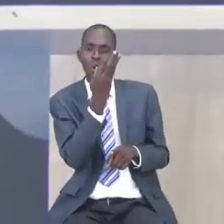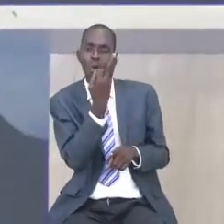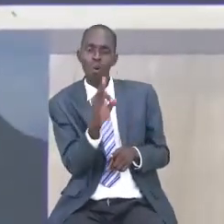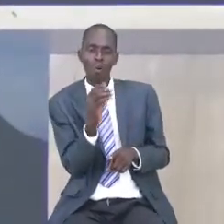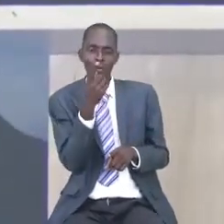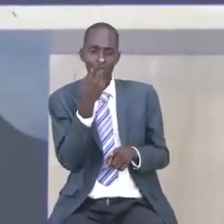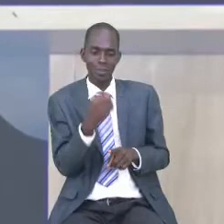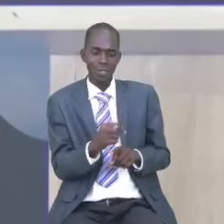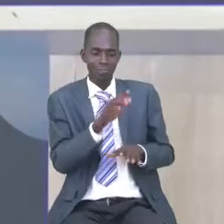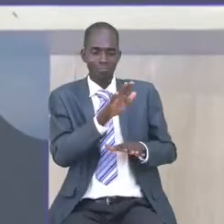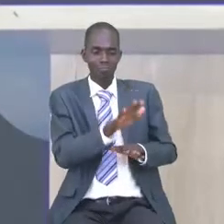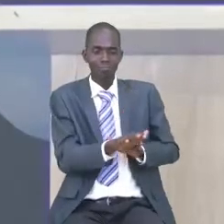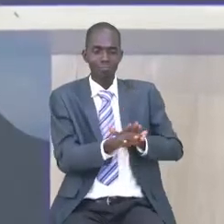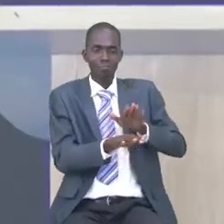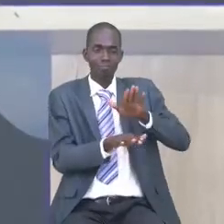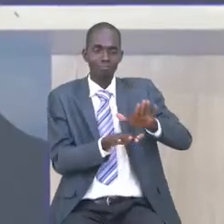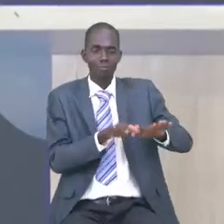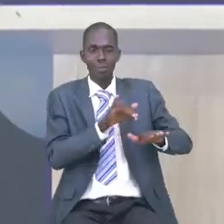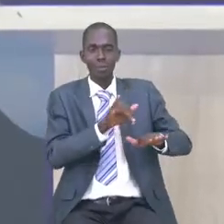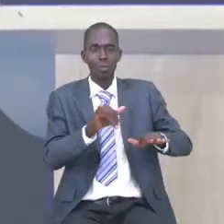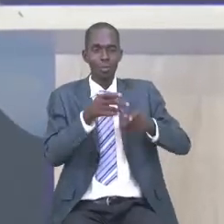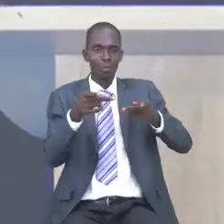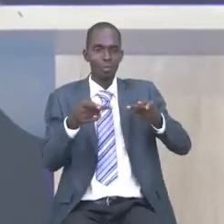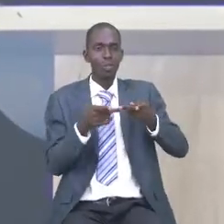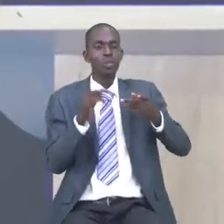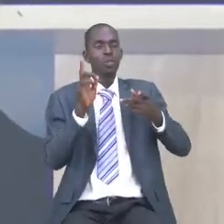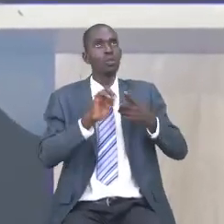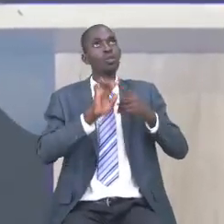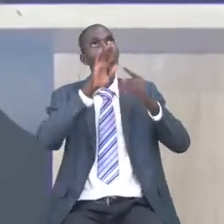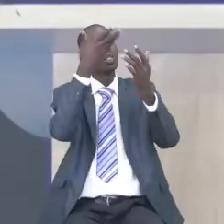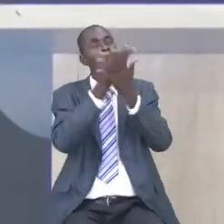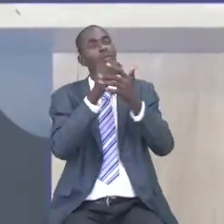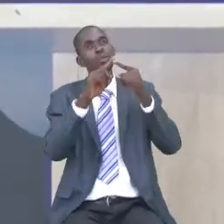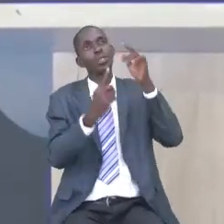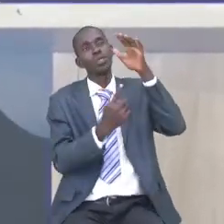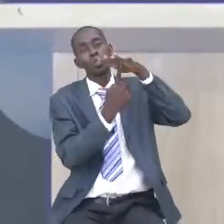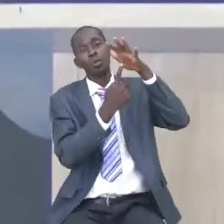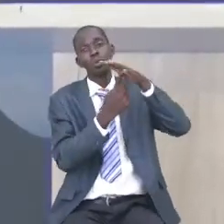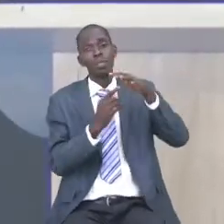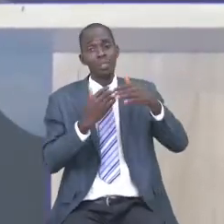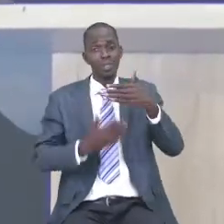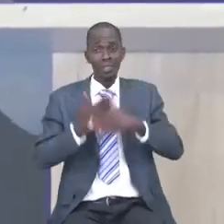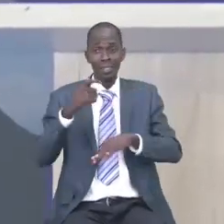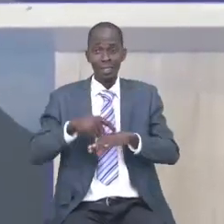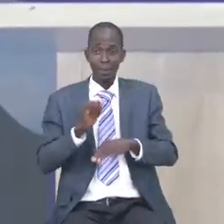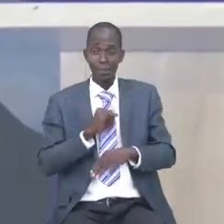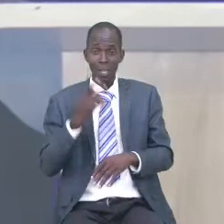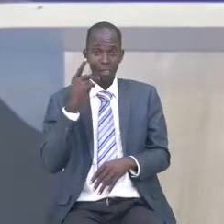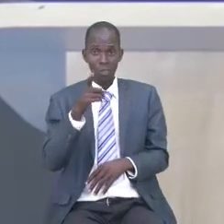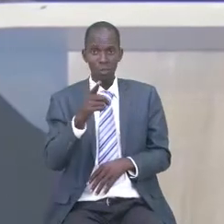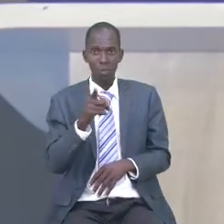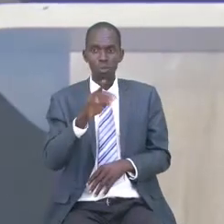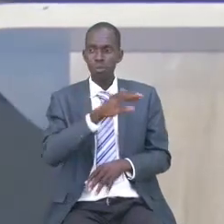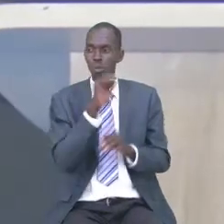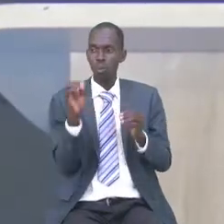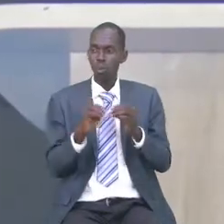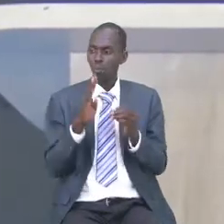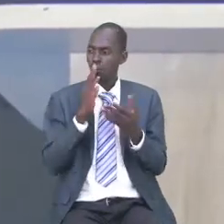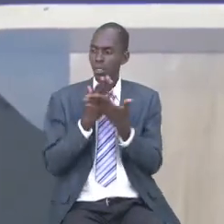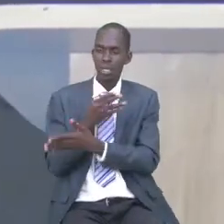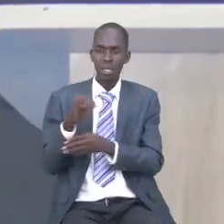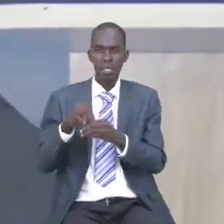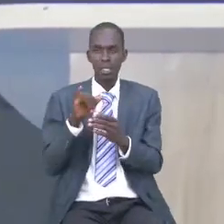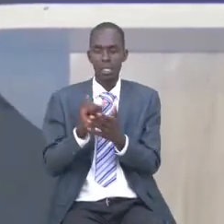to get you to the palace. The next time I see you, I'll see you not in that prison. I'll see